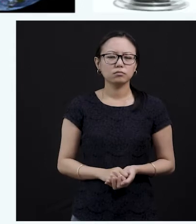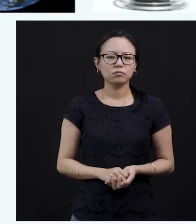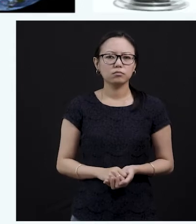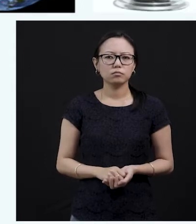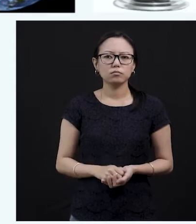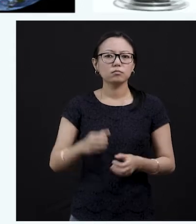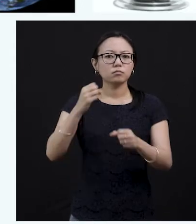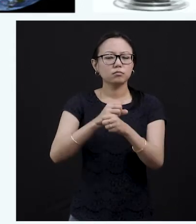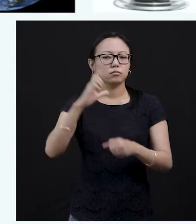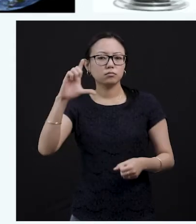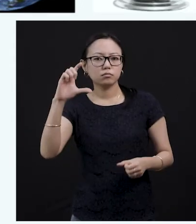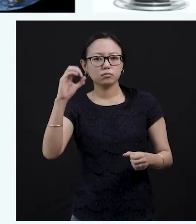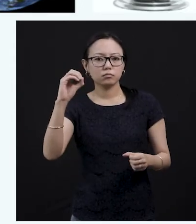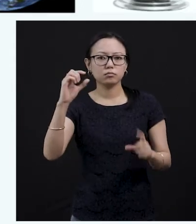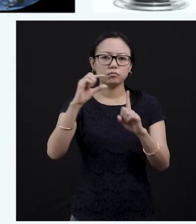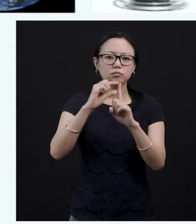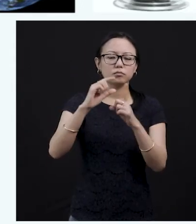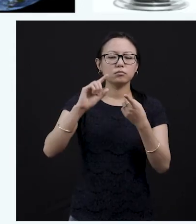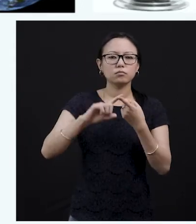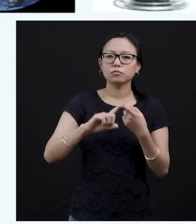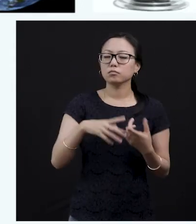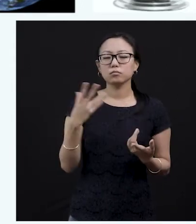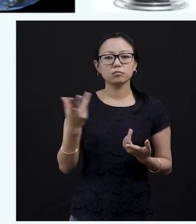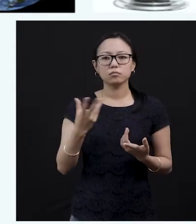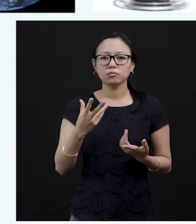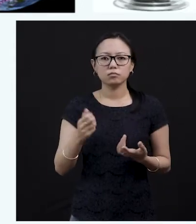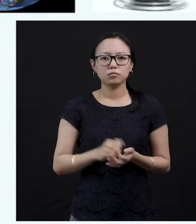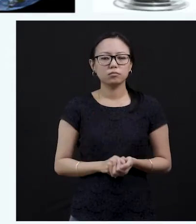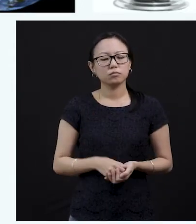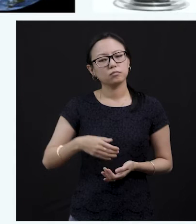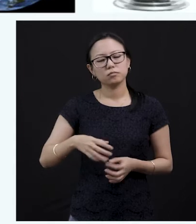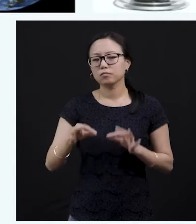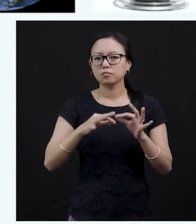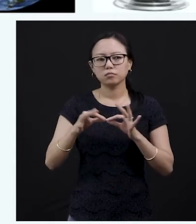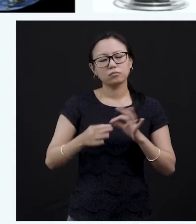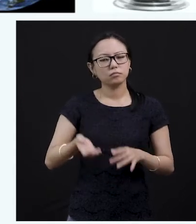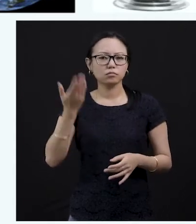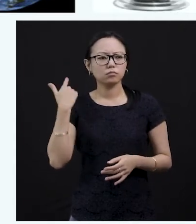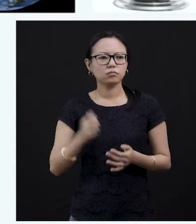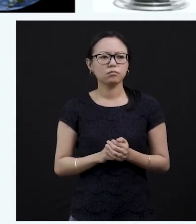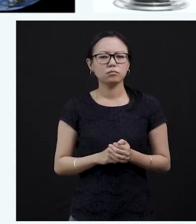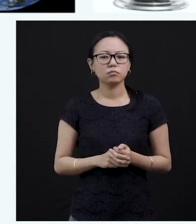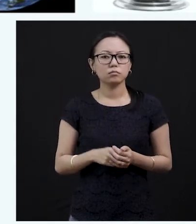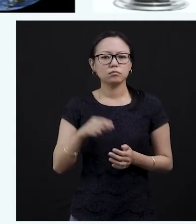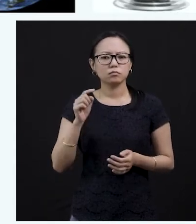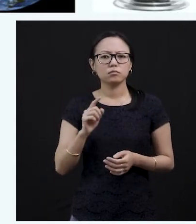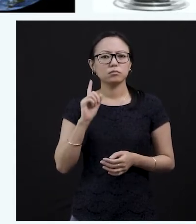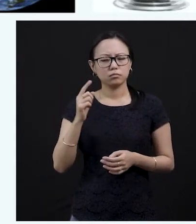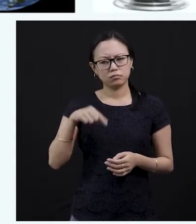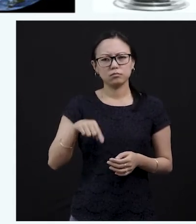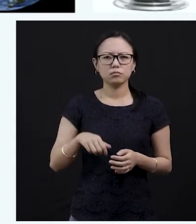globe. Today, for the remaining explanation, I'm going to use this globe. And then I told you